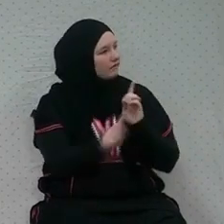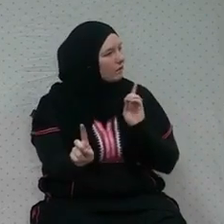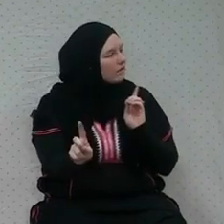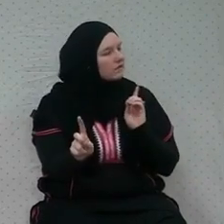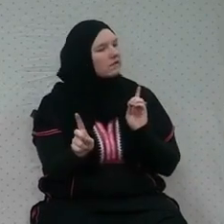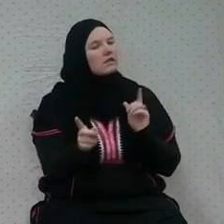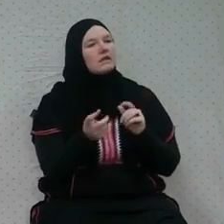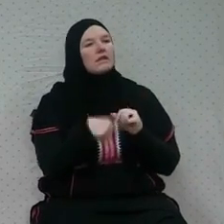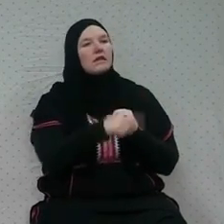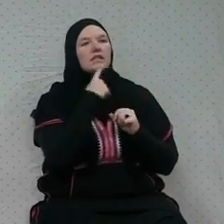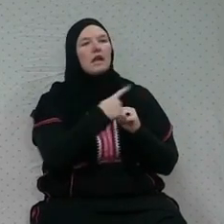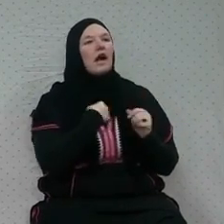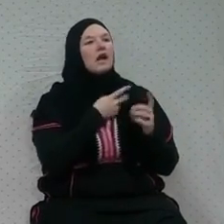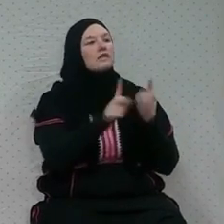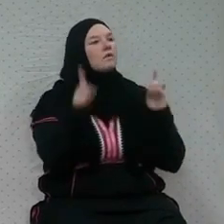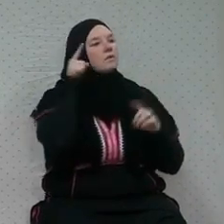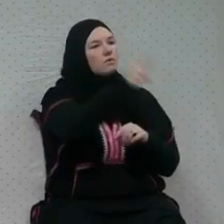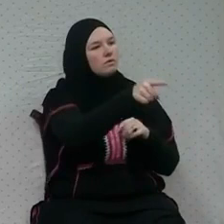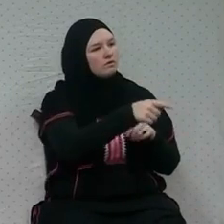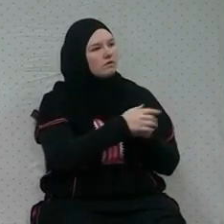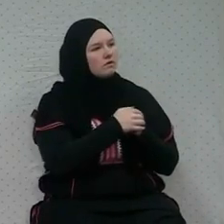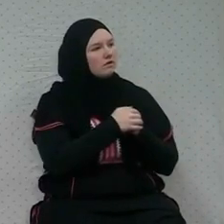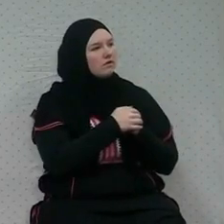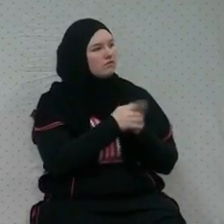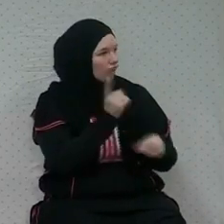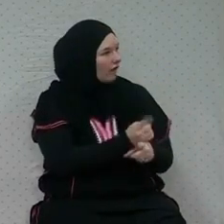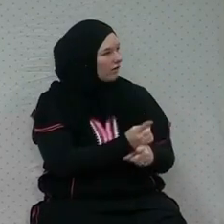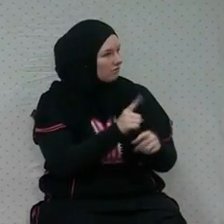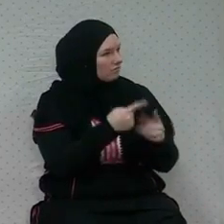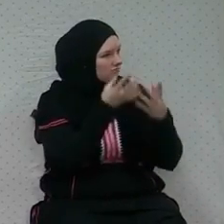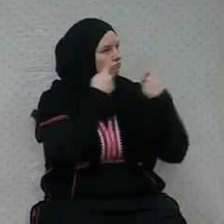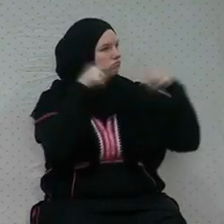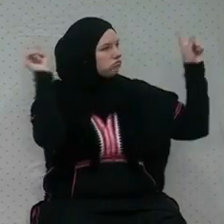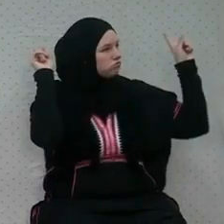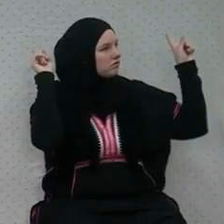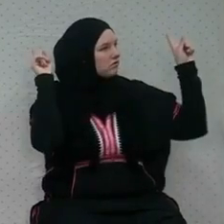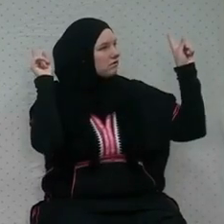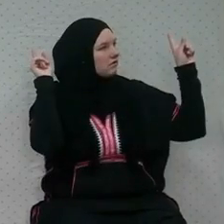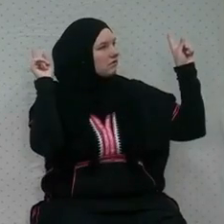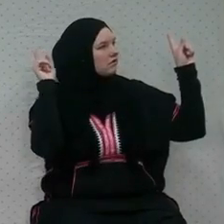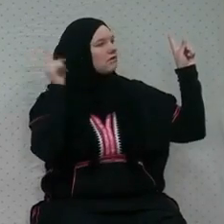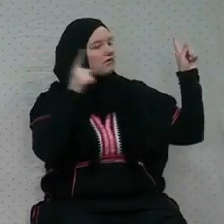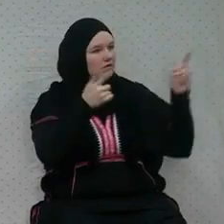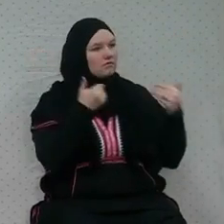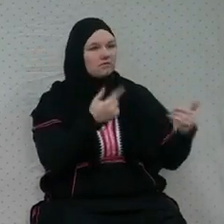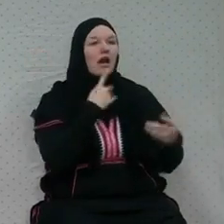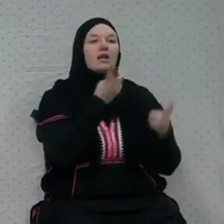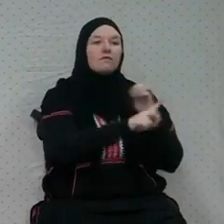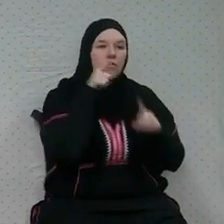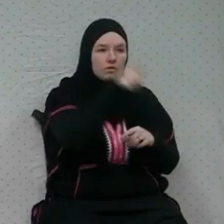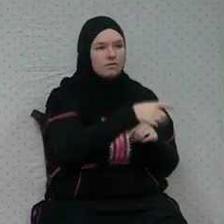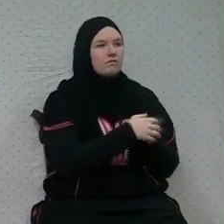they say, I divorce you, right? And as if they didn't believe themselves, they say it again, I divorce